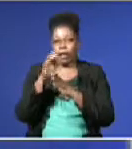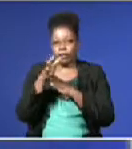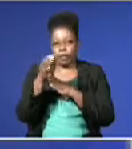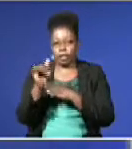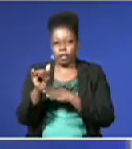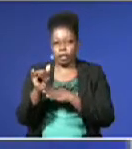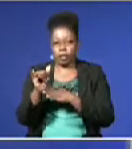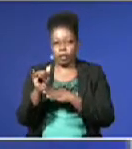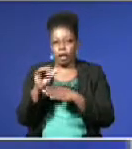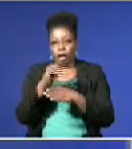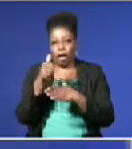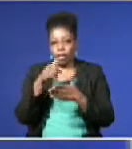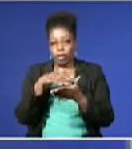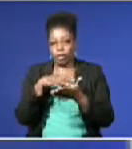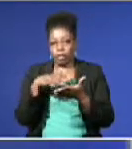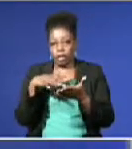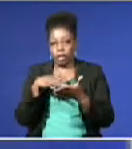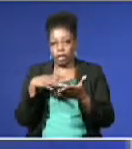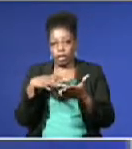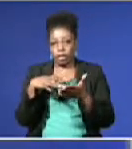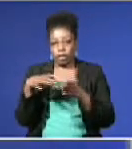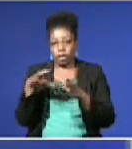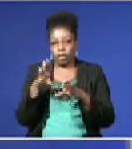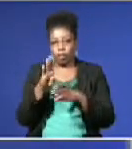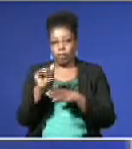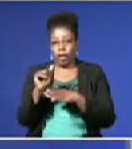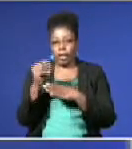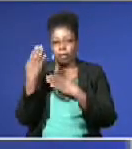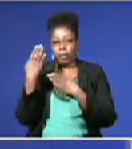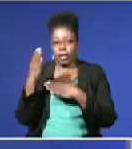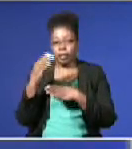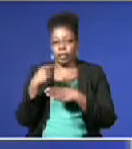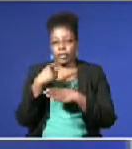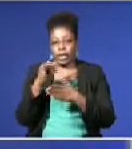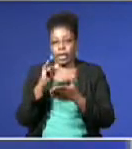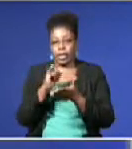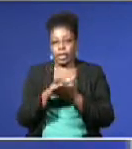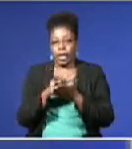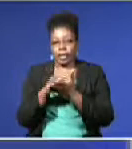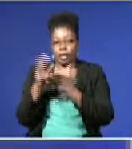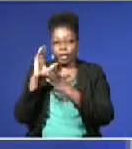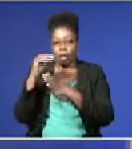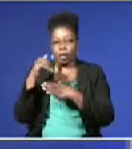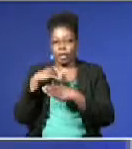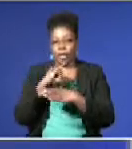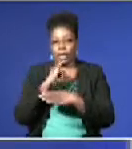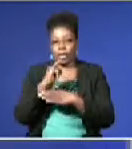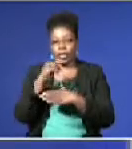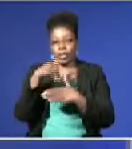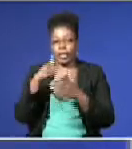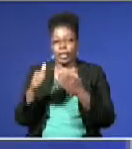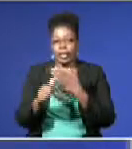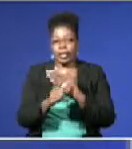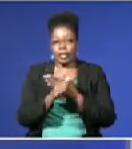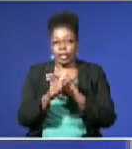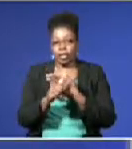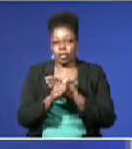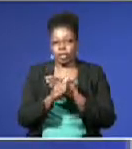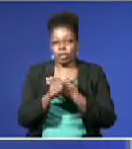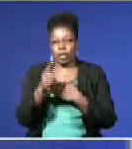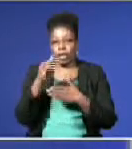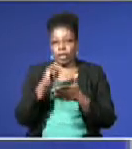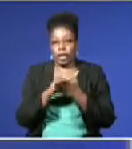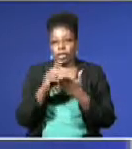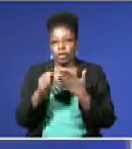studies, including those carried out by Bahamians, the ministry is convinced that the conch is endangered, even though the threat is not